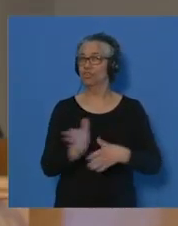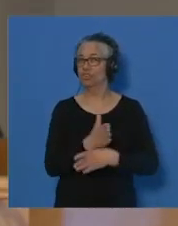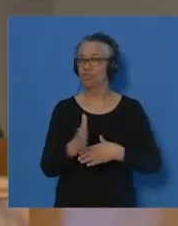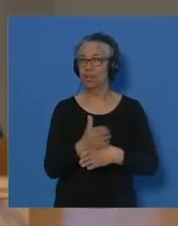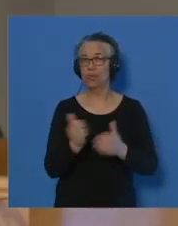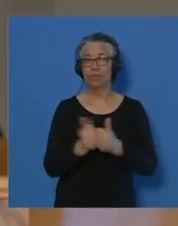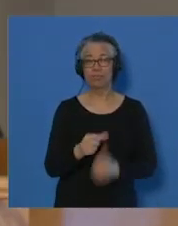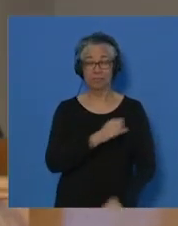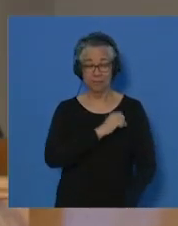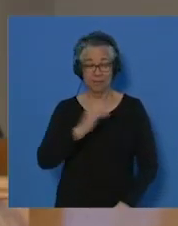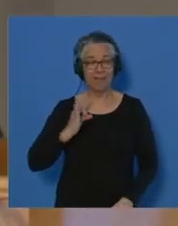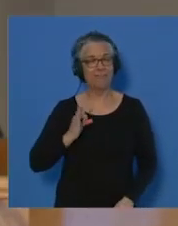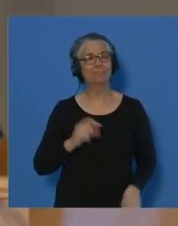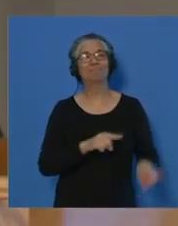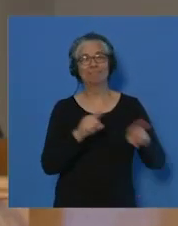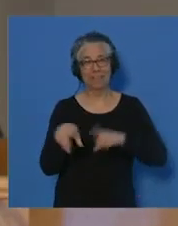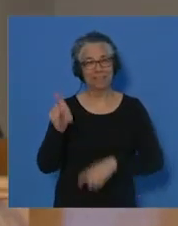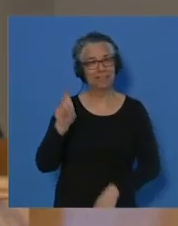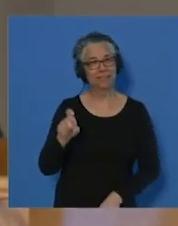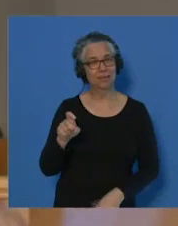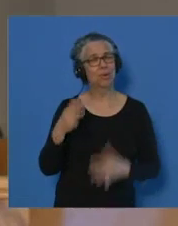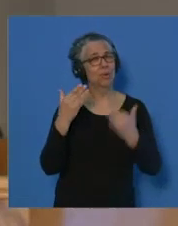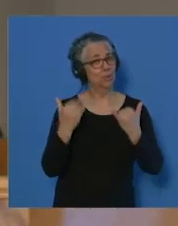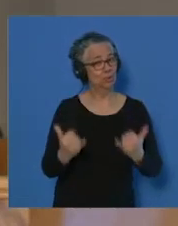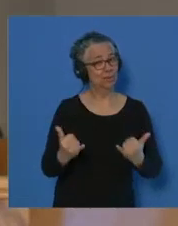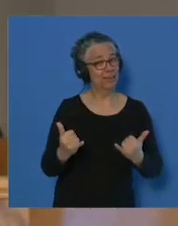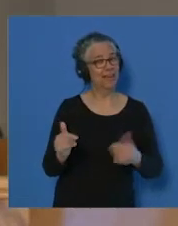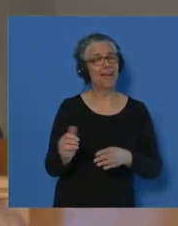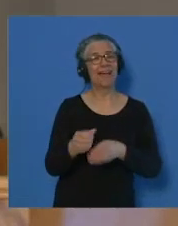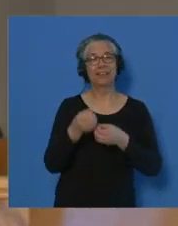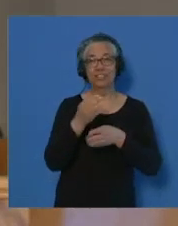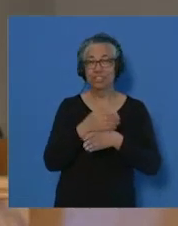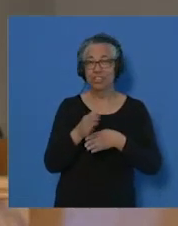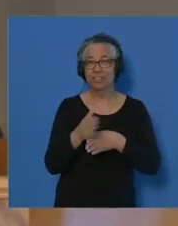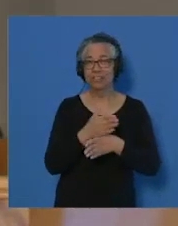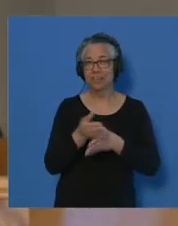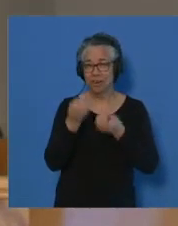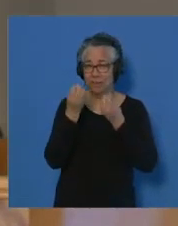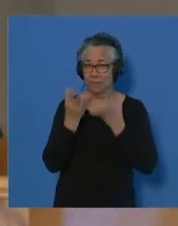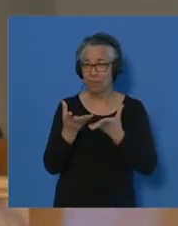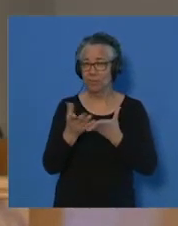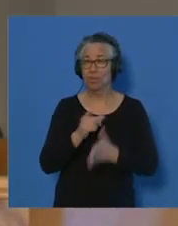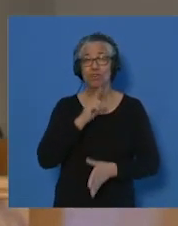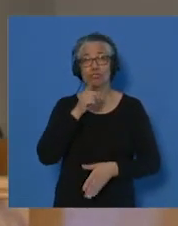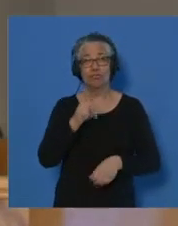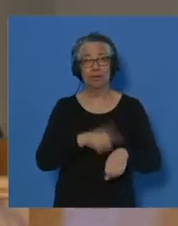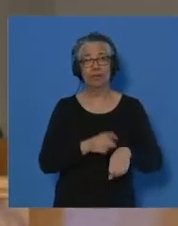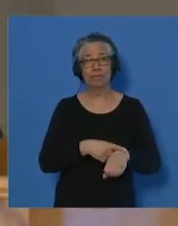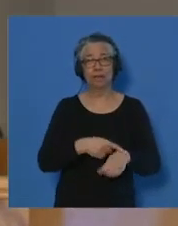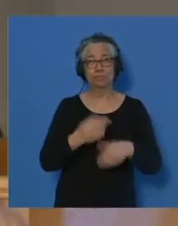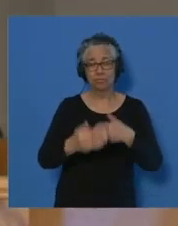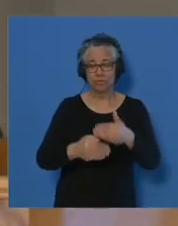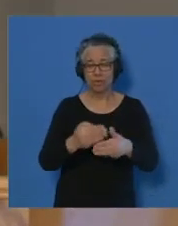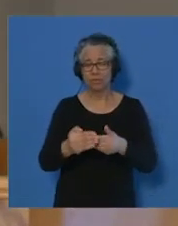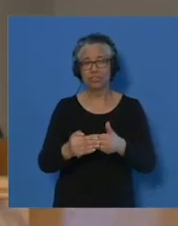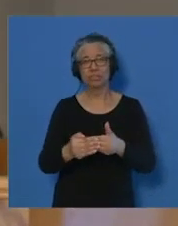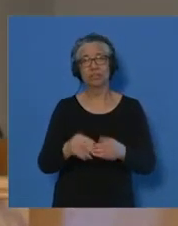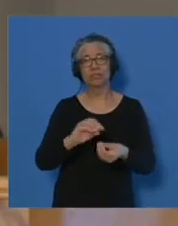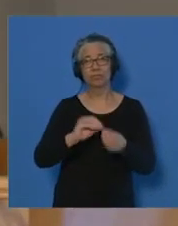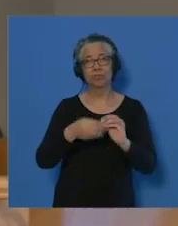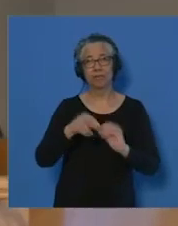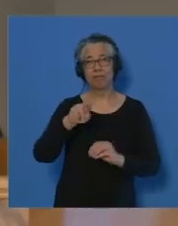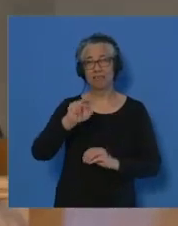as appropriate. Today I can share with you the estimated real-time production number, the RT, of